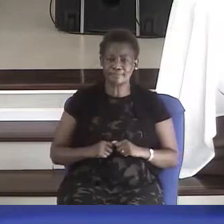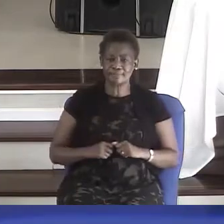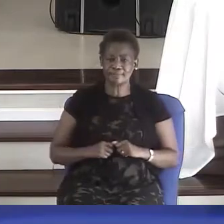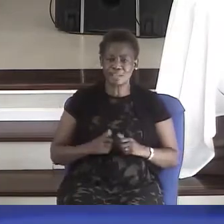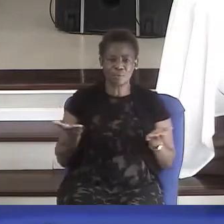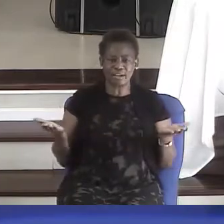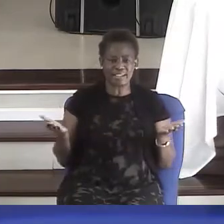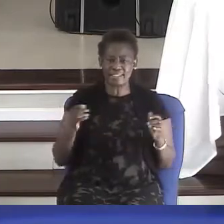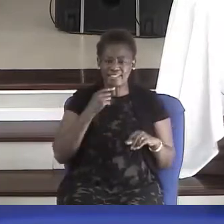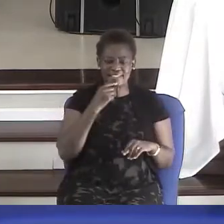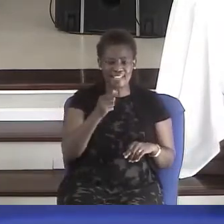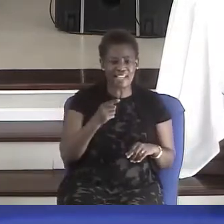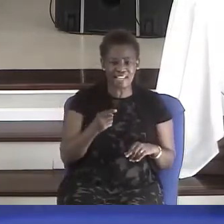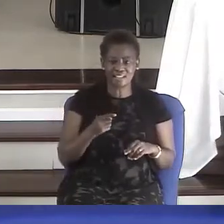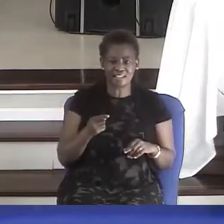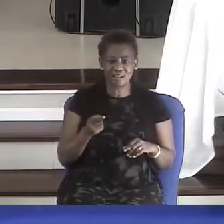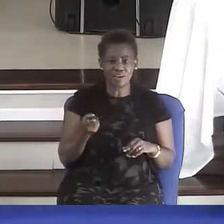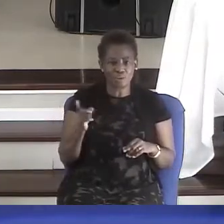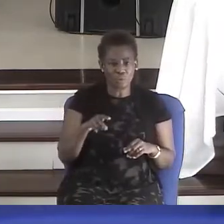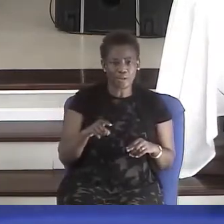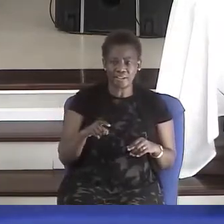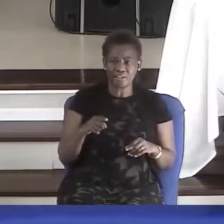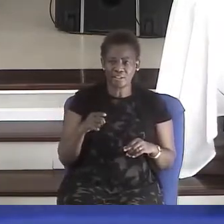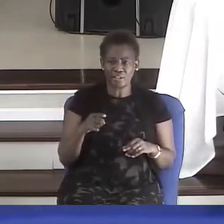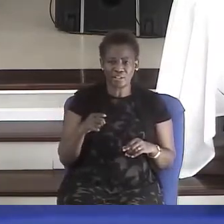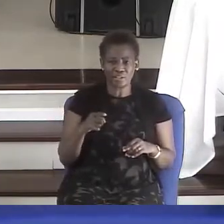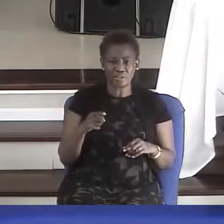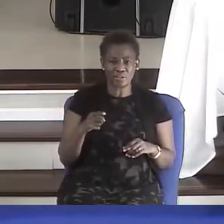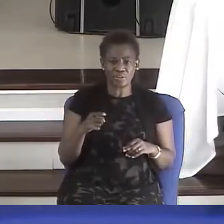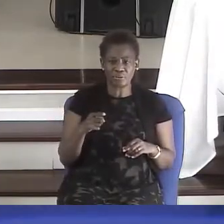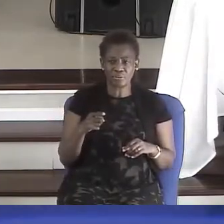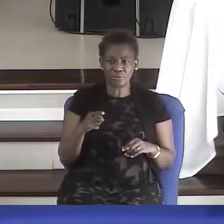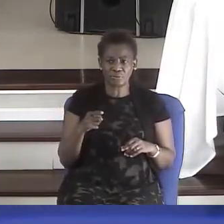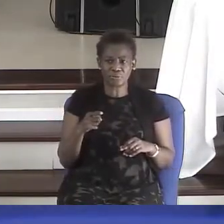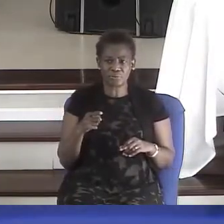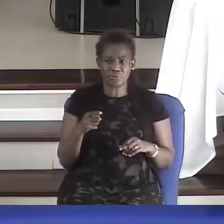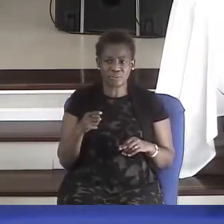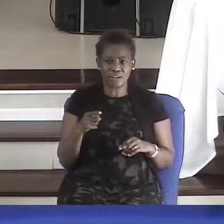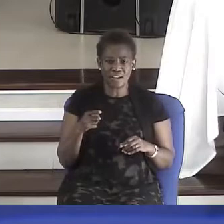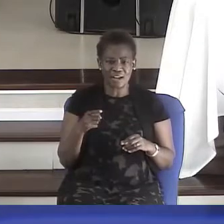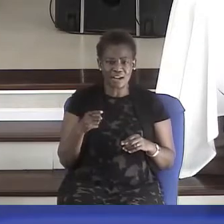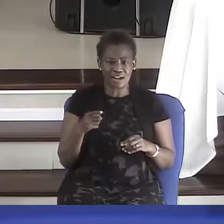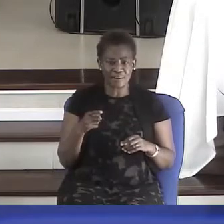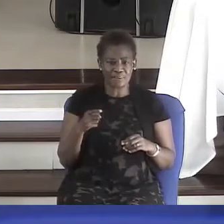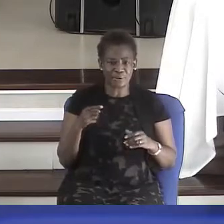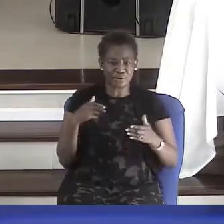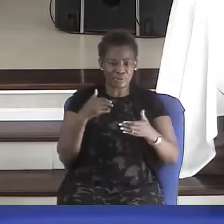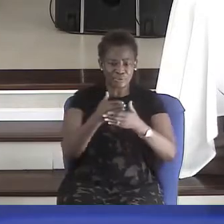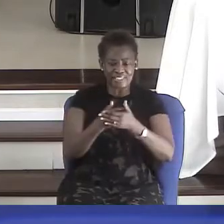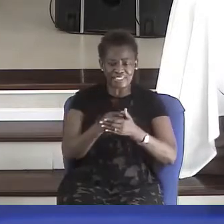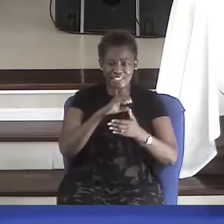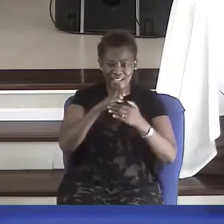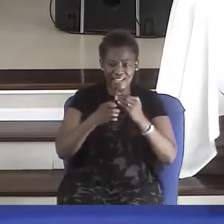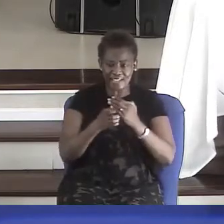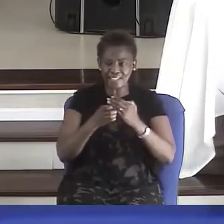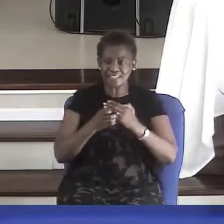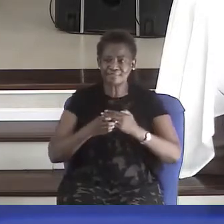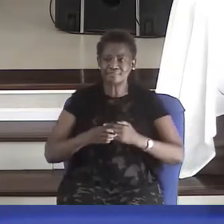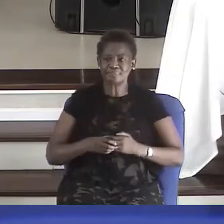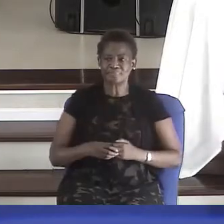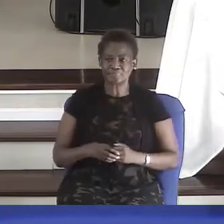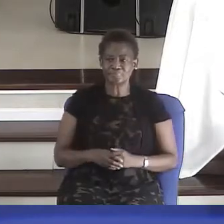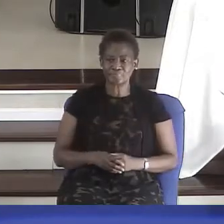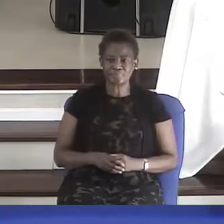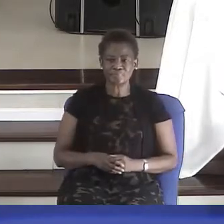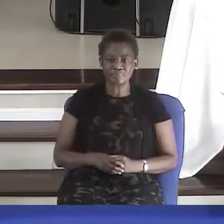to the end of the verse, it would be good to have it before my eyes, but Nathan not paying attention up there at all. I wanted the verse right